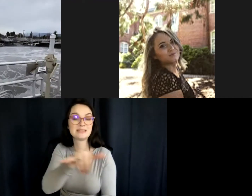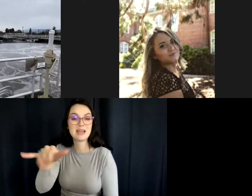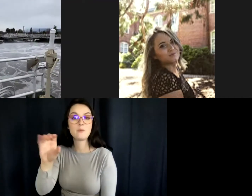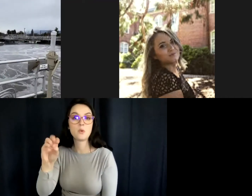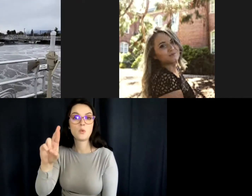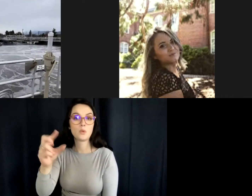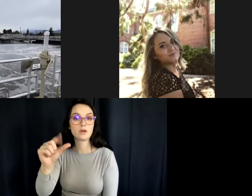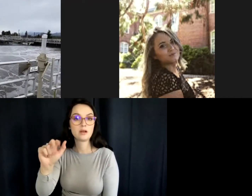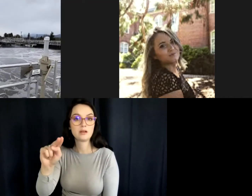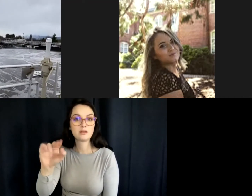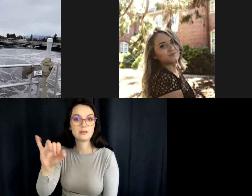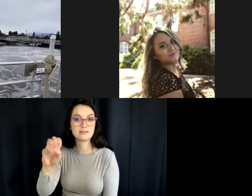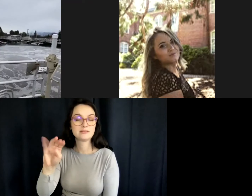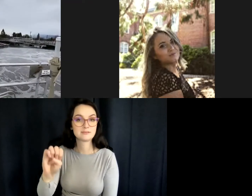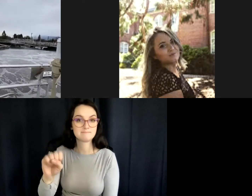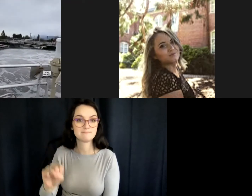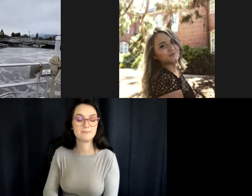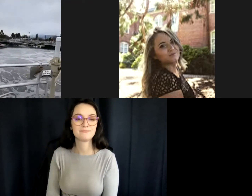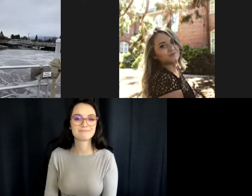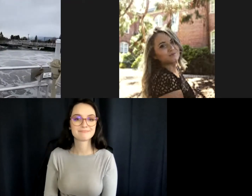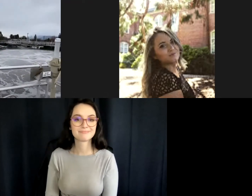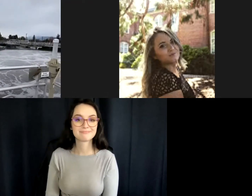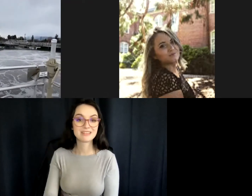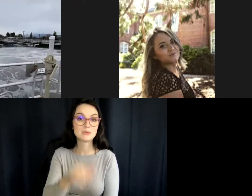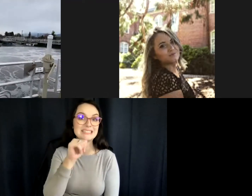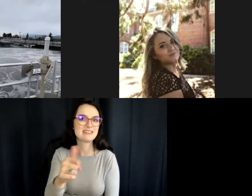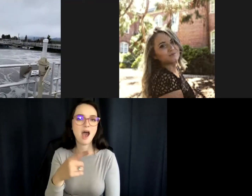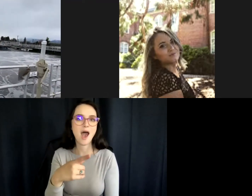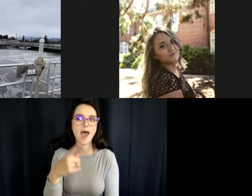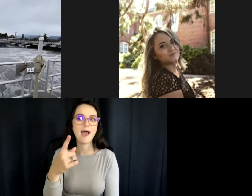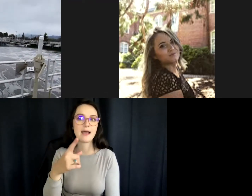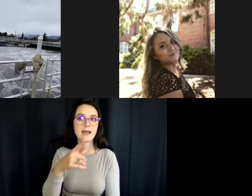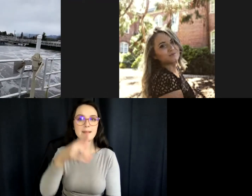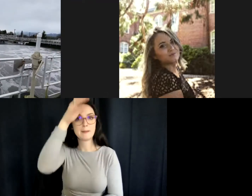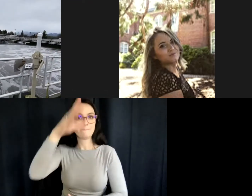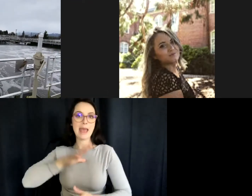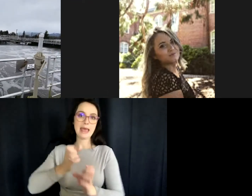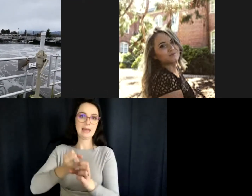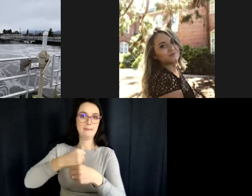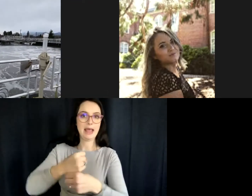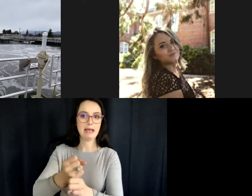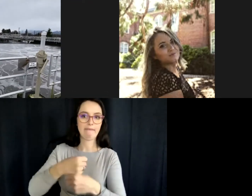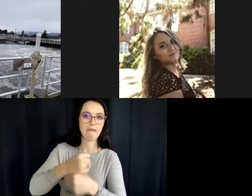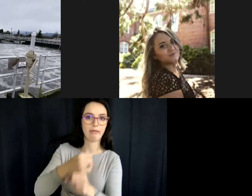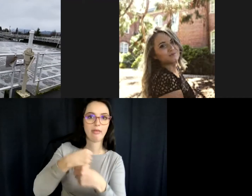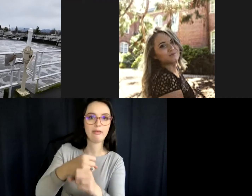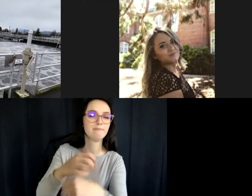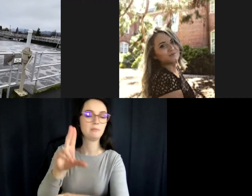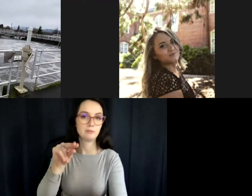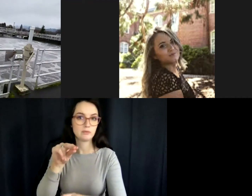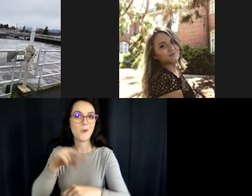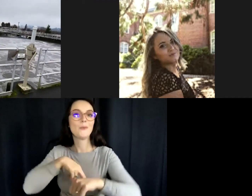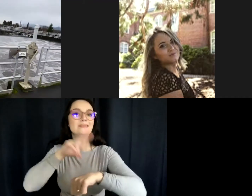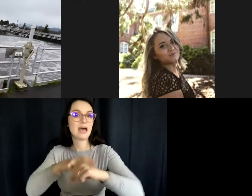secondary clarifiers. Okay. One thing that's significant about these microorganisms is they're actually found